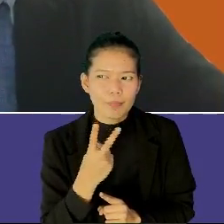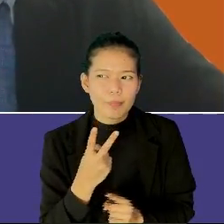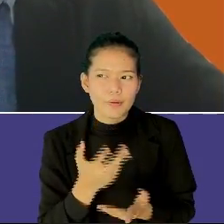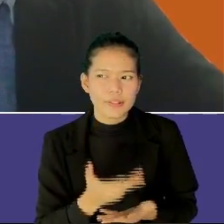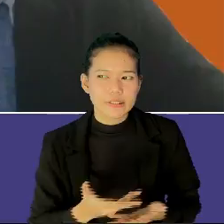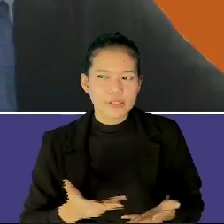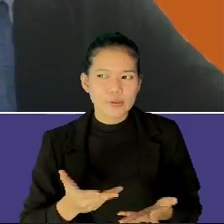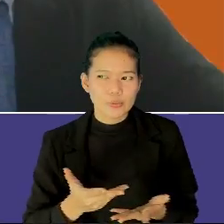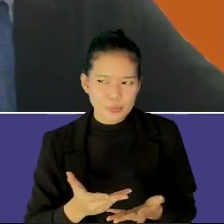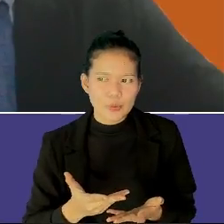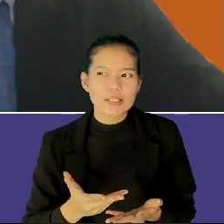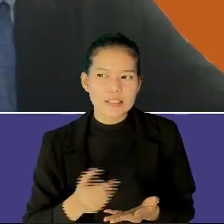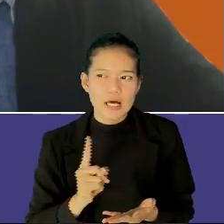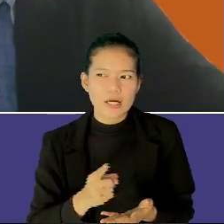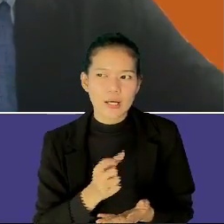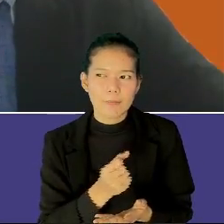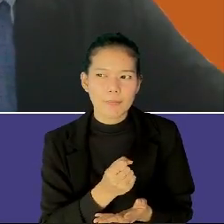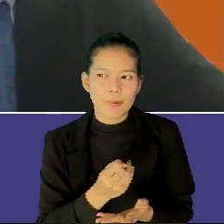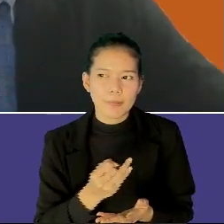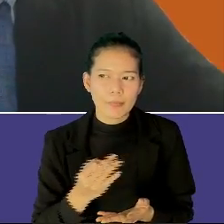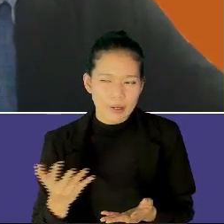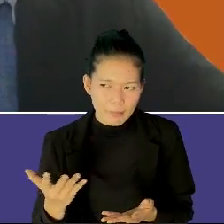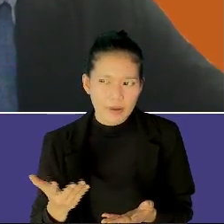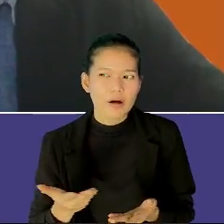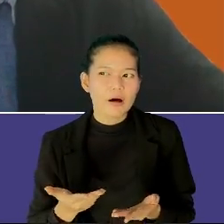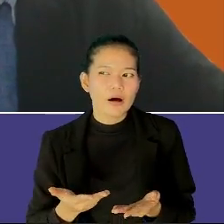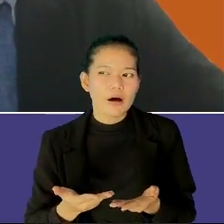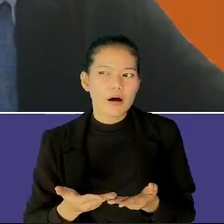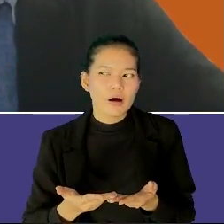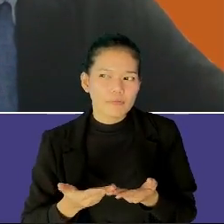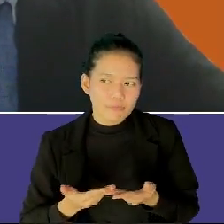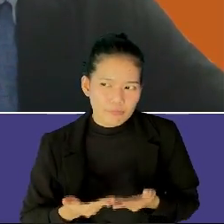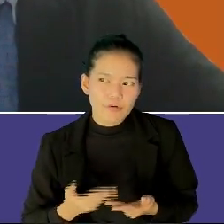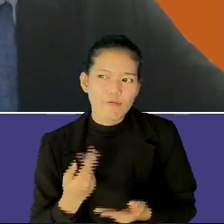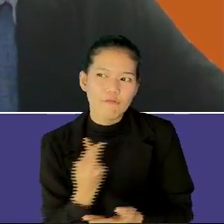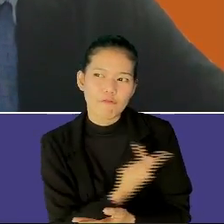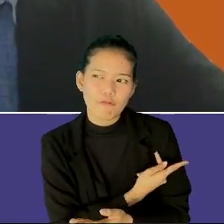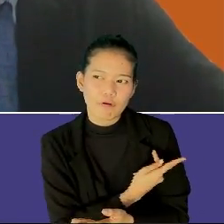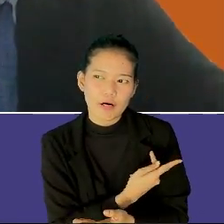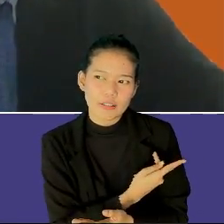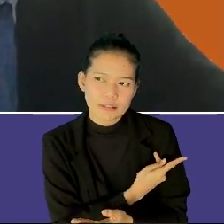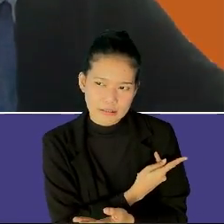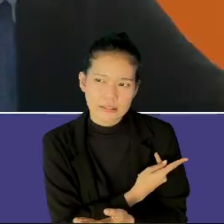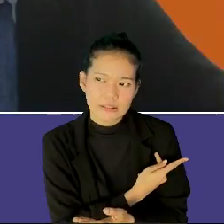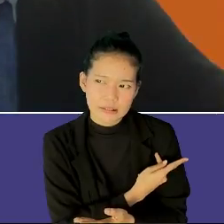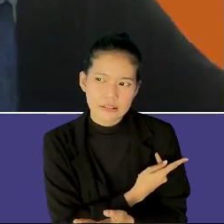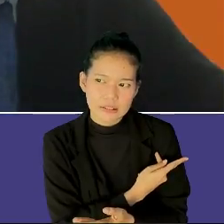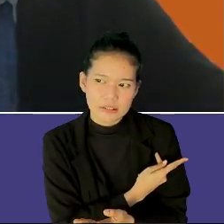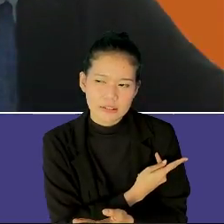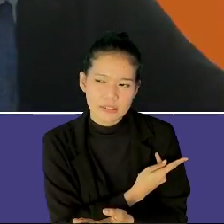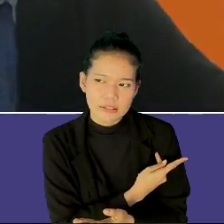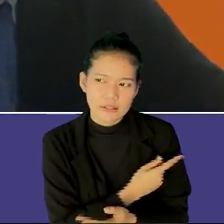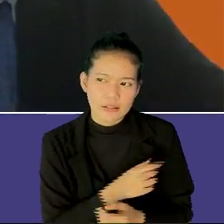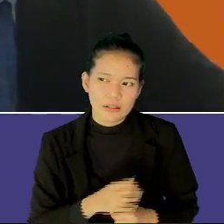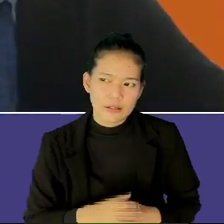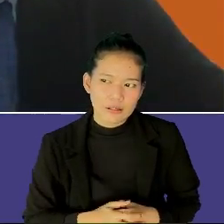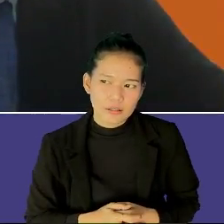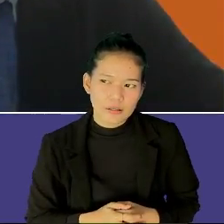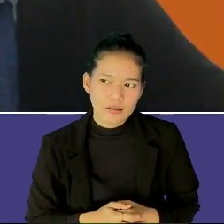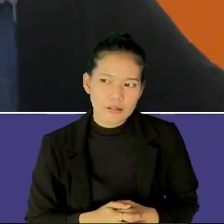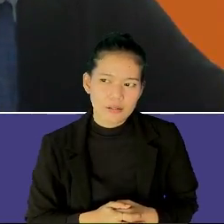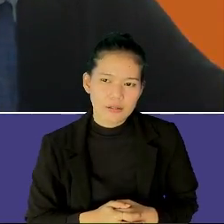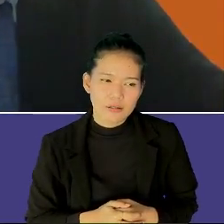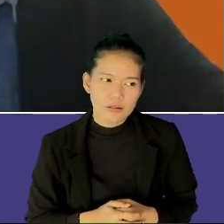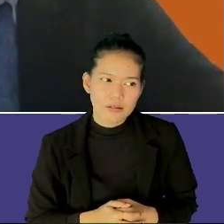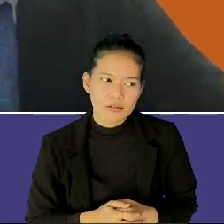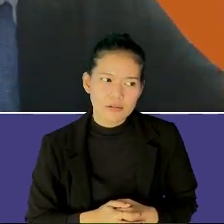the vaccination, can immigration add the vaccination information upon arrival to a KITAS and